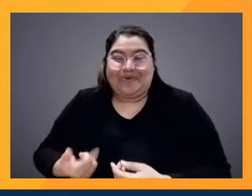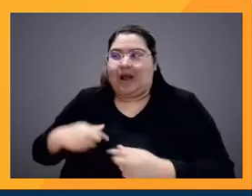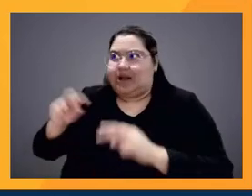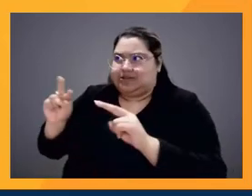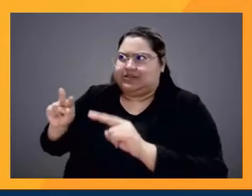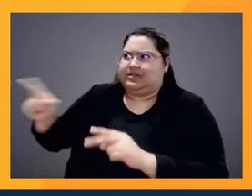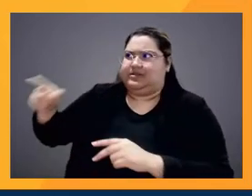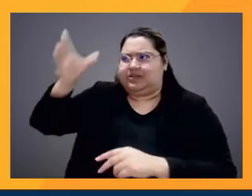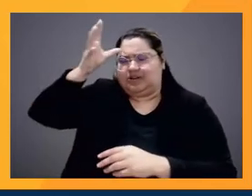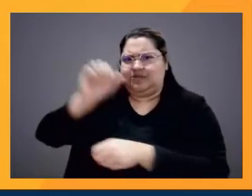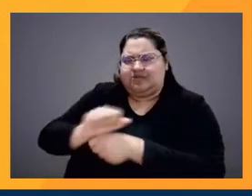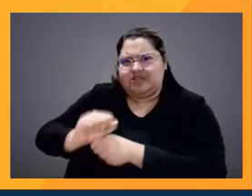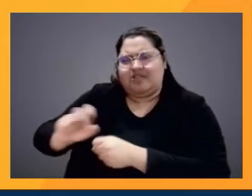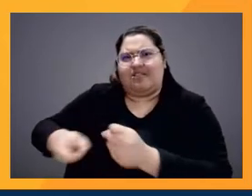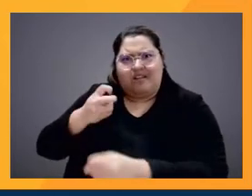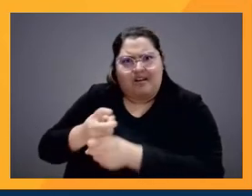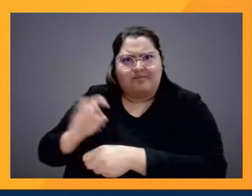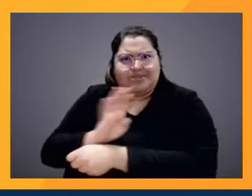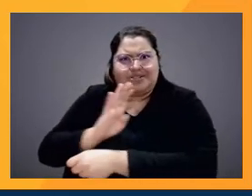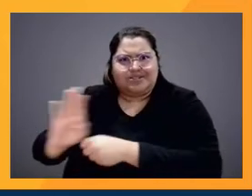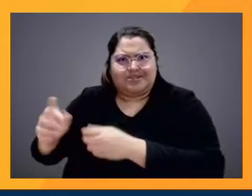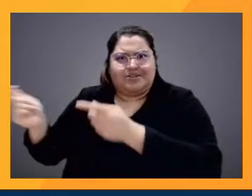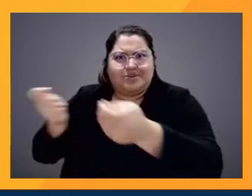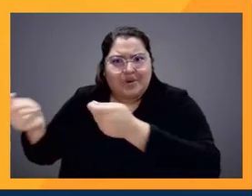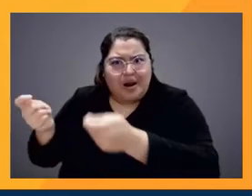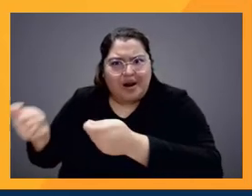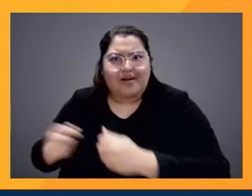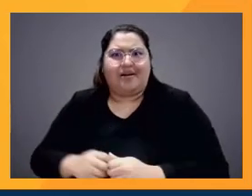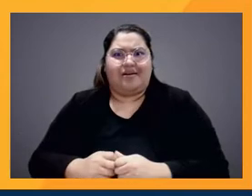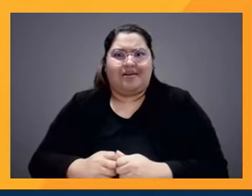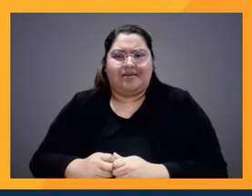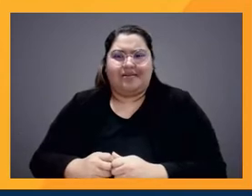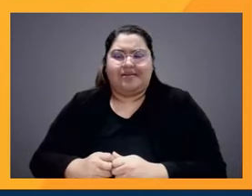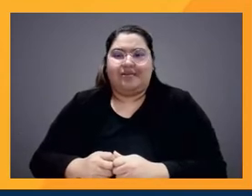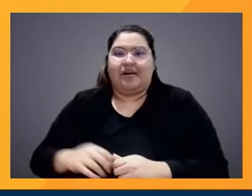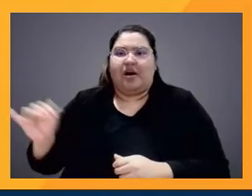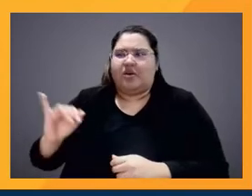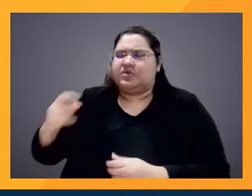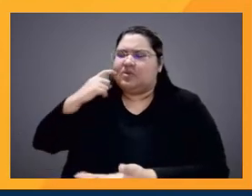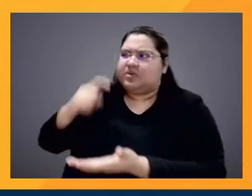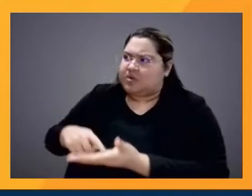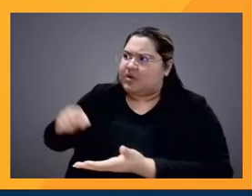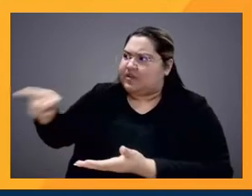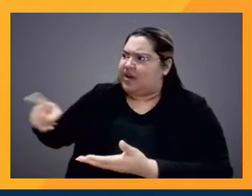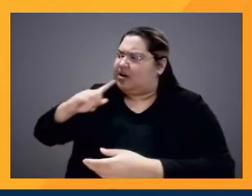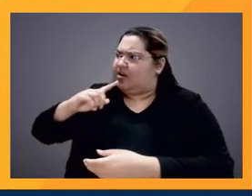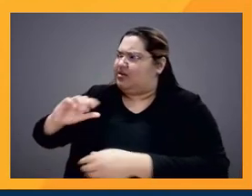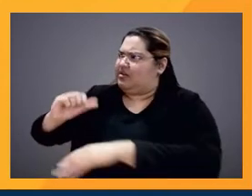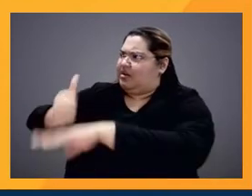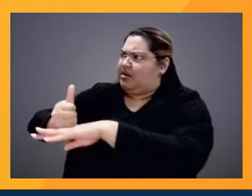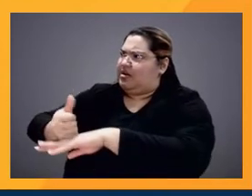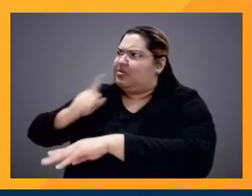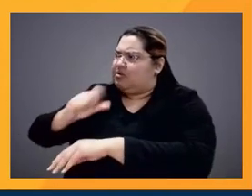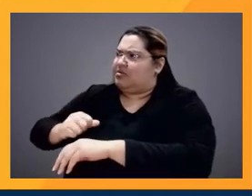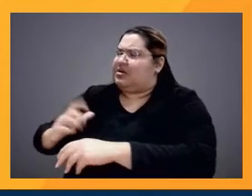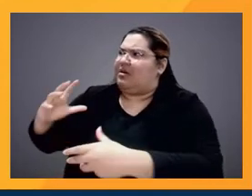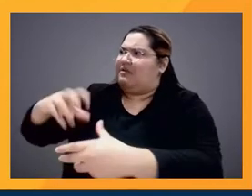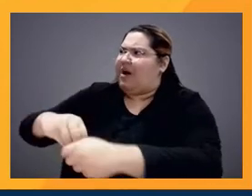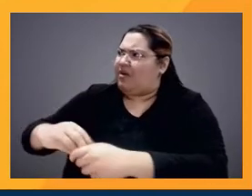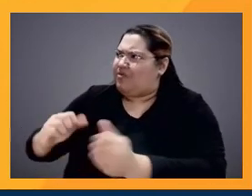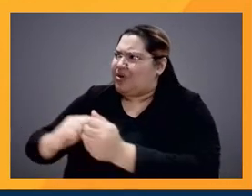assistance to give them expertise across all the areas of their business that they have to manage. And I think it was formative for me